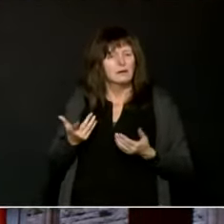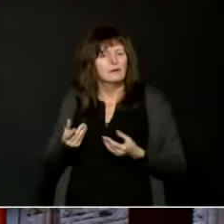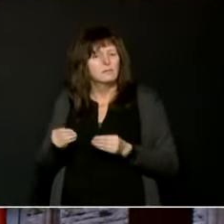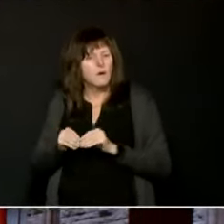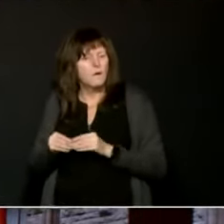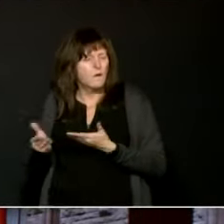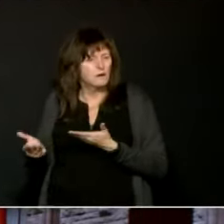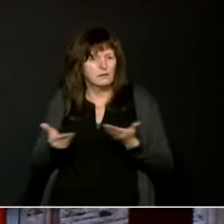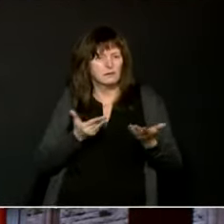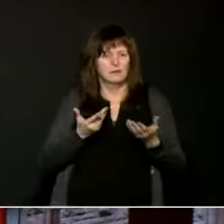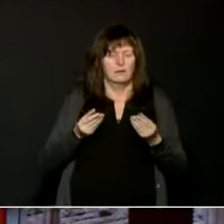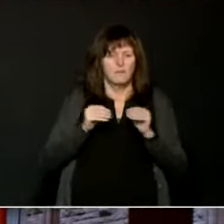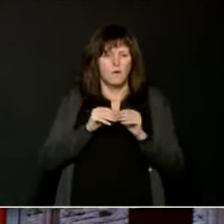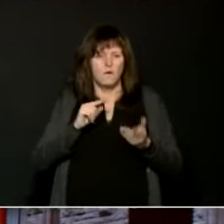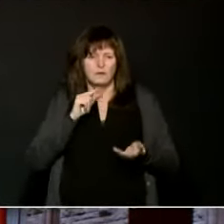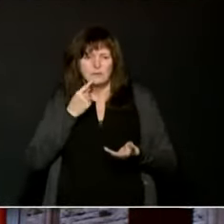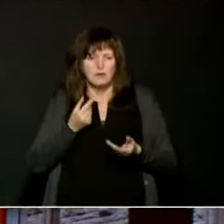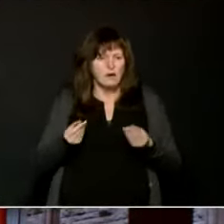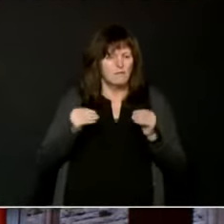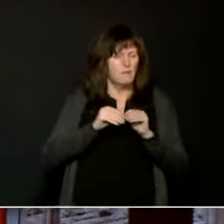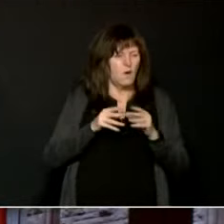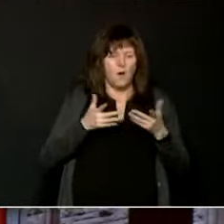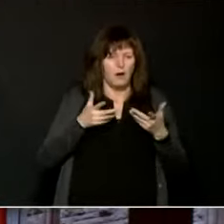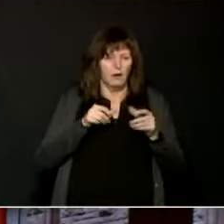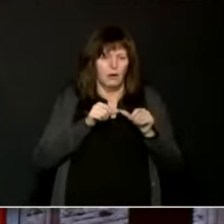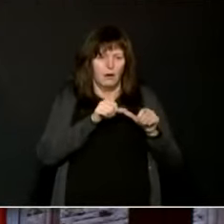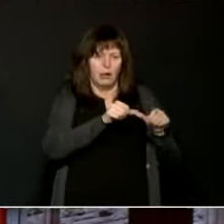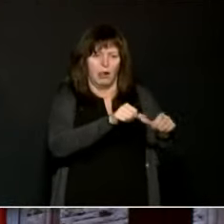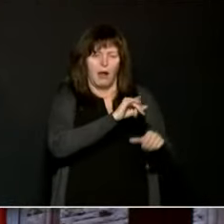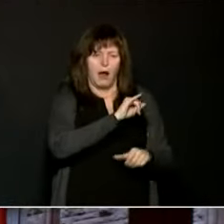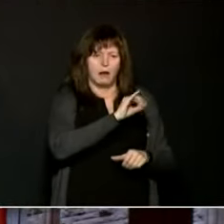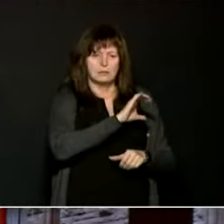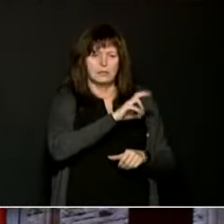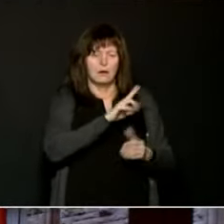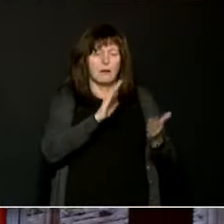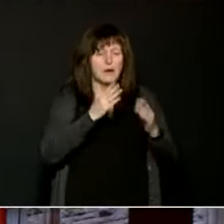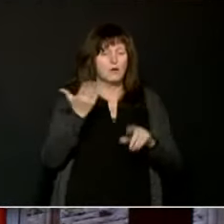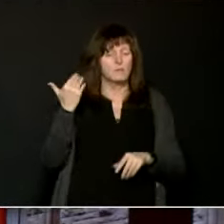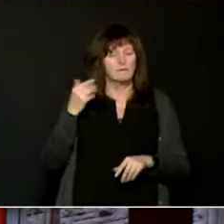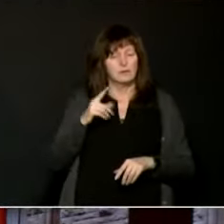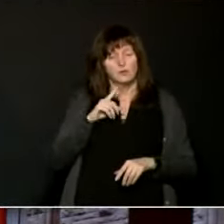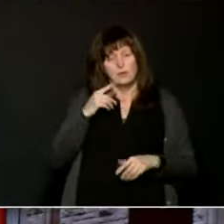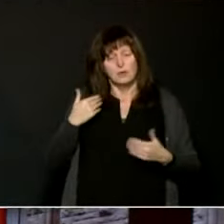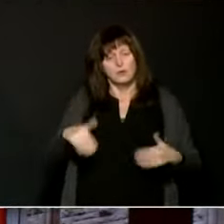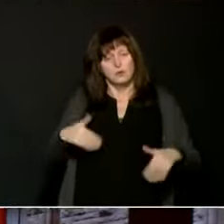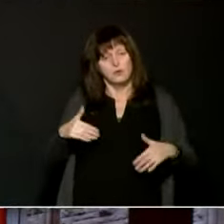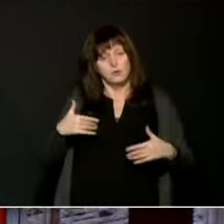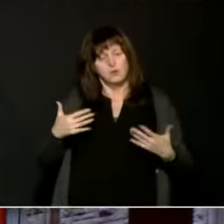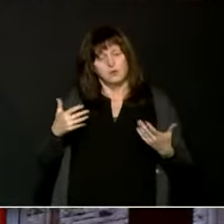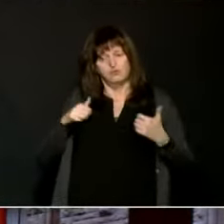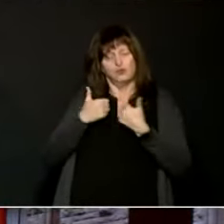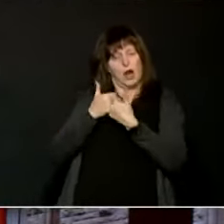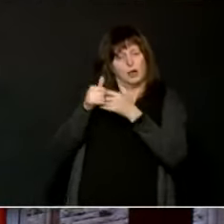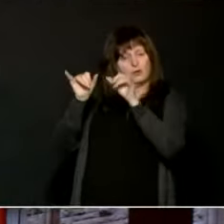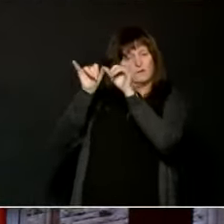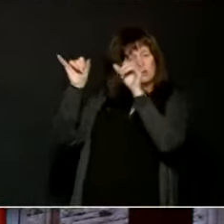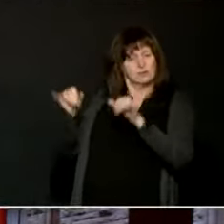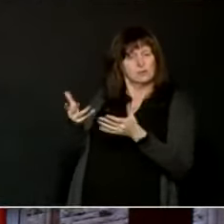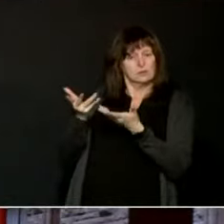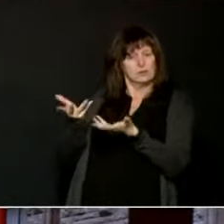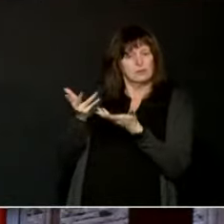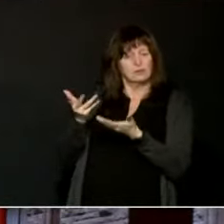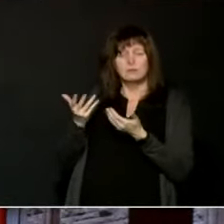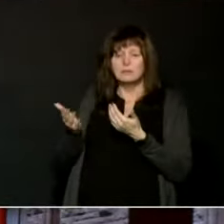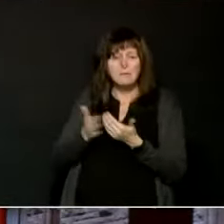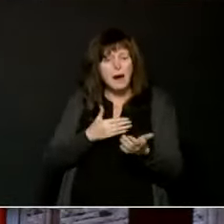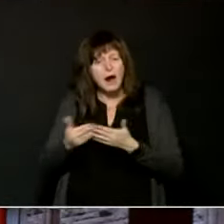longer stay in the ICU. So this is challenging the system very much so. So whatever one you use, it's not the actual, it's how